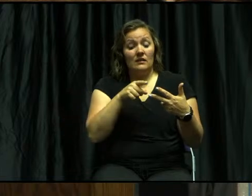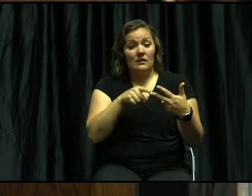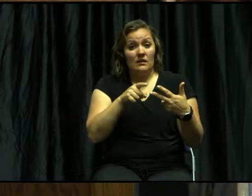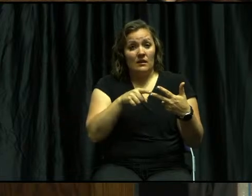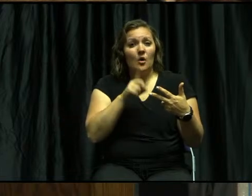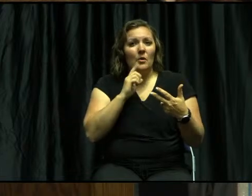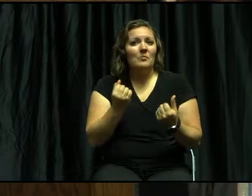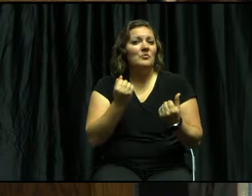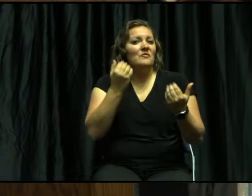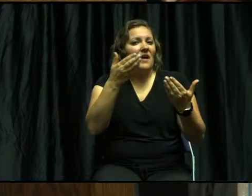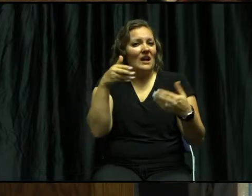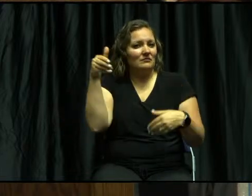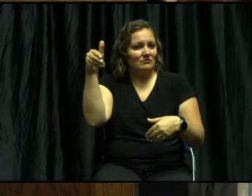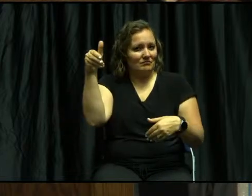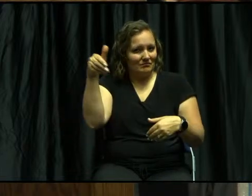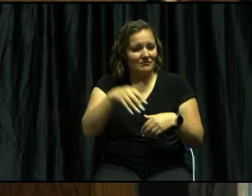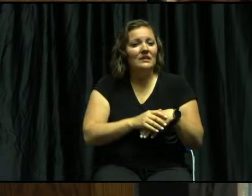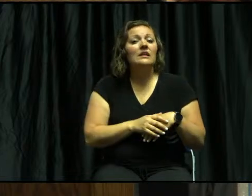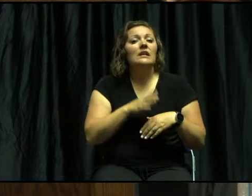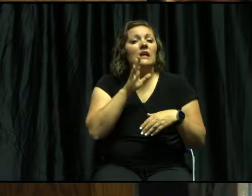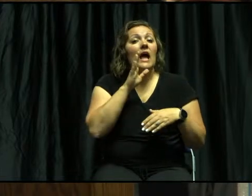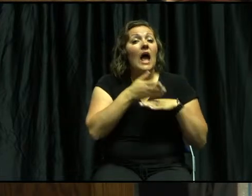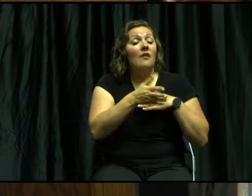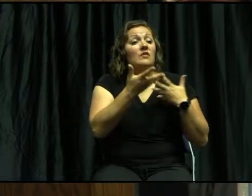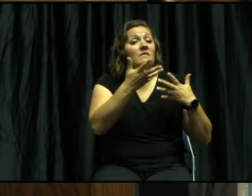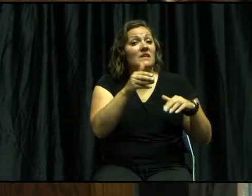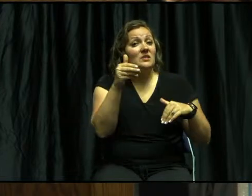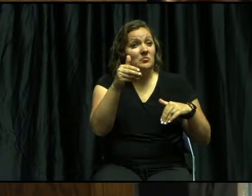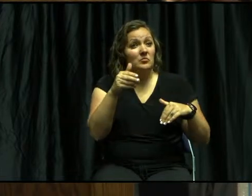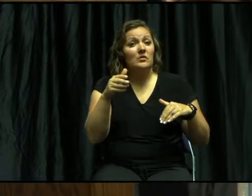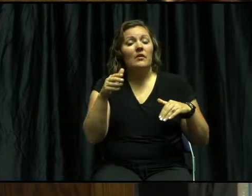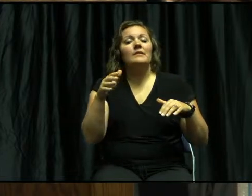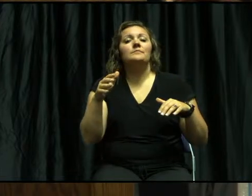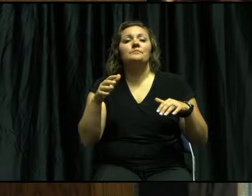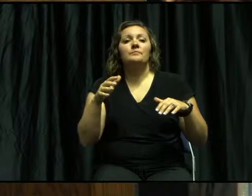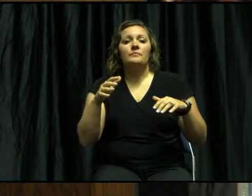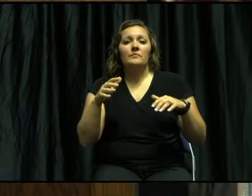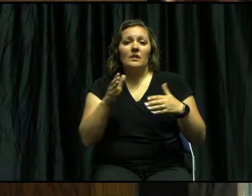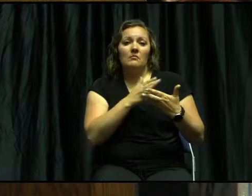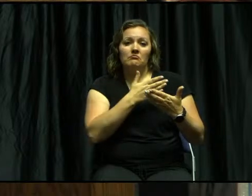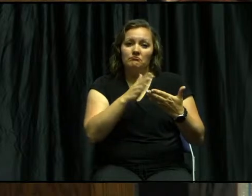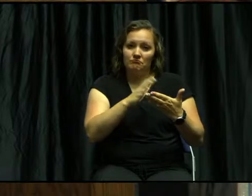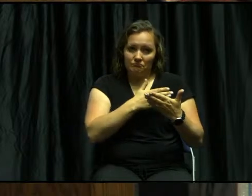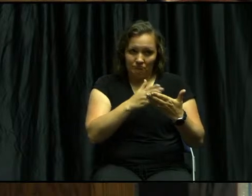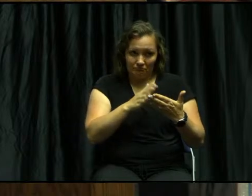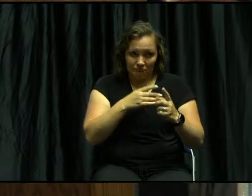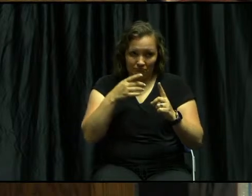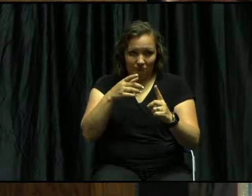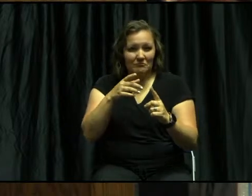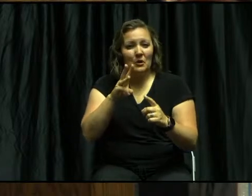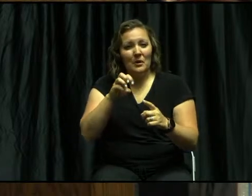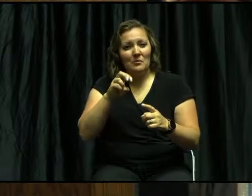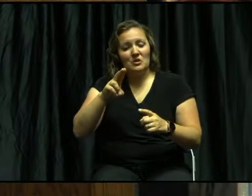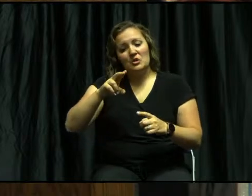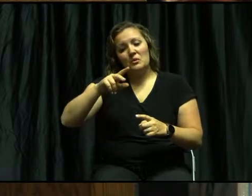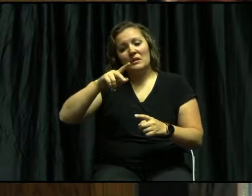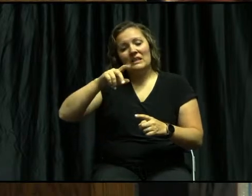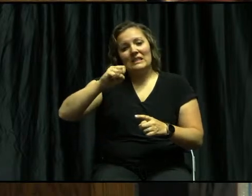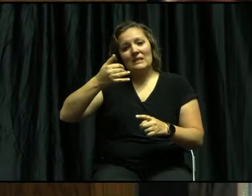commencement address. He will be followed by a performance by the Weber State University Symphonic Band, Mount